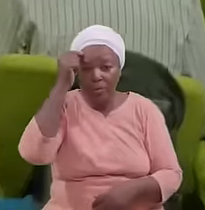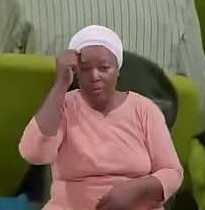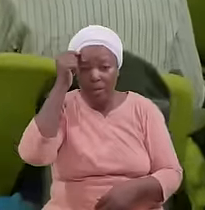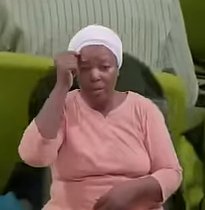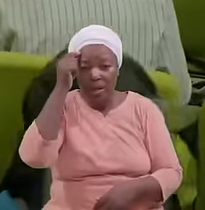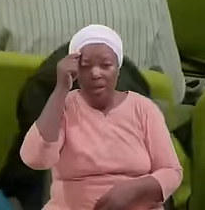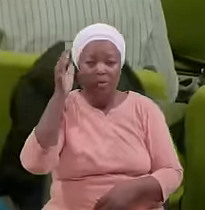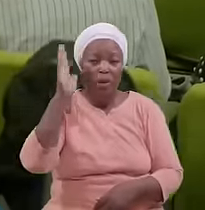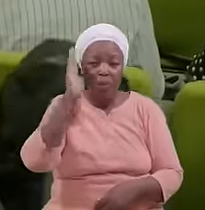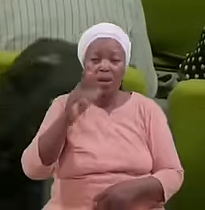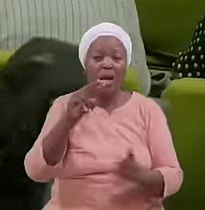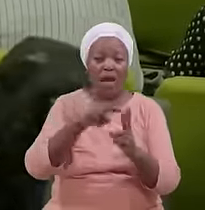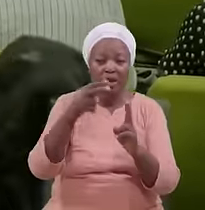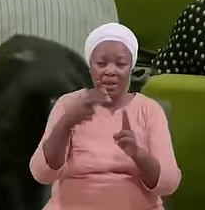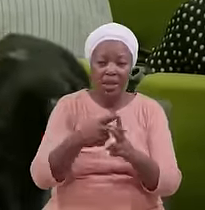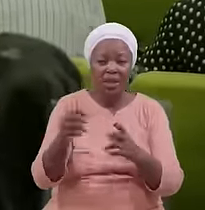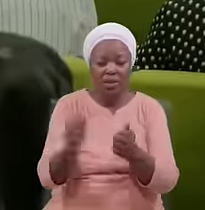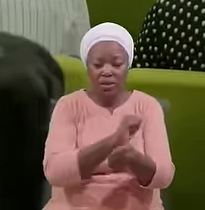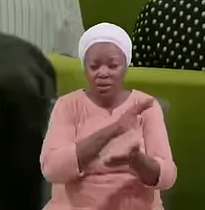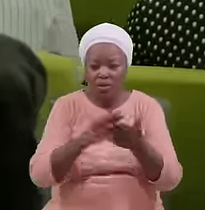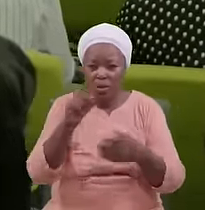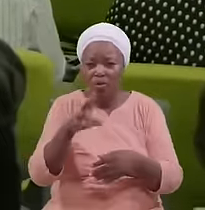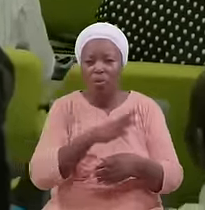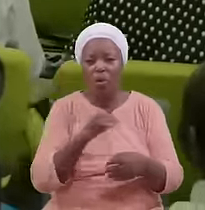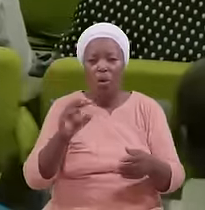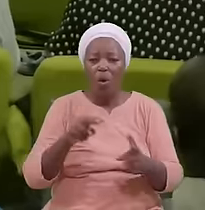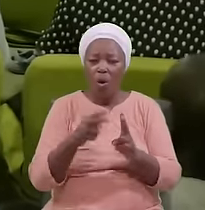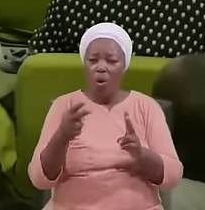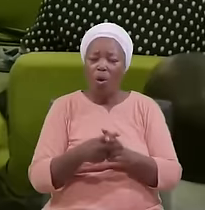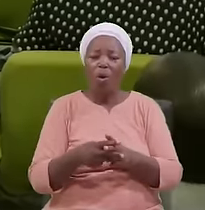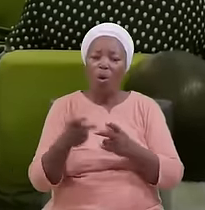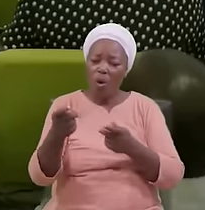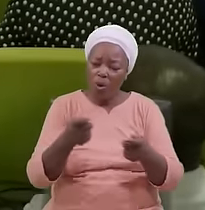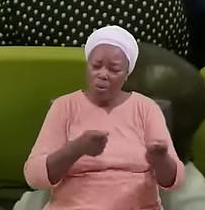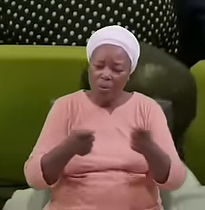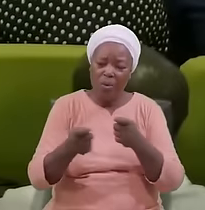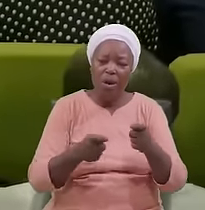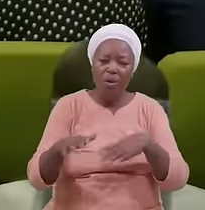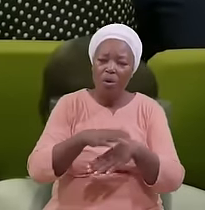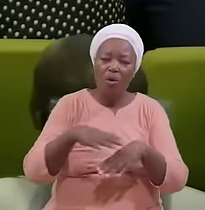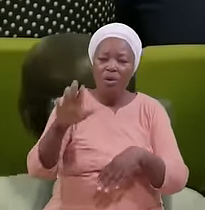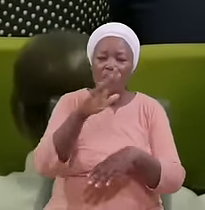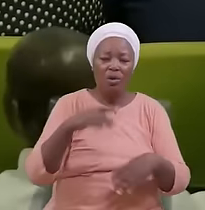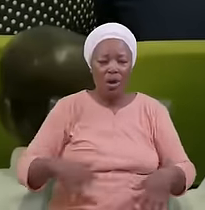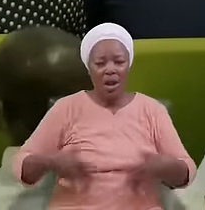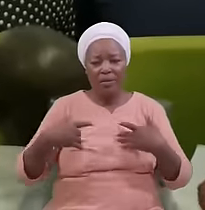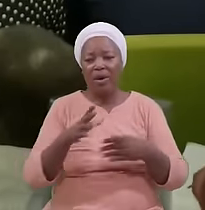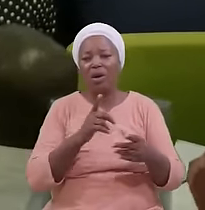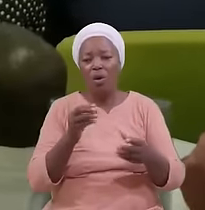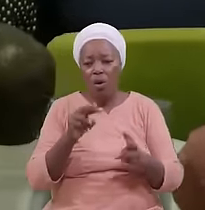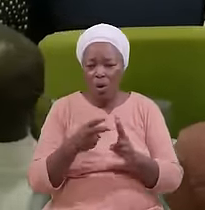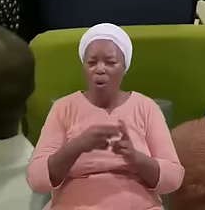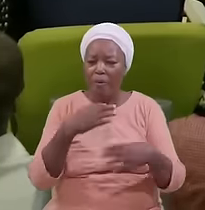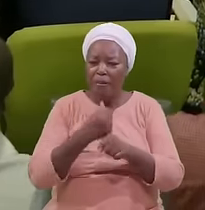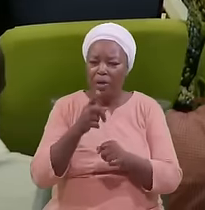will either rule you or ruin you, or your thoughts will reign over you or make you to reign.